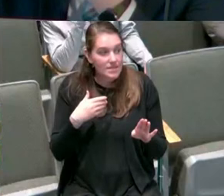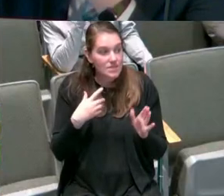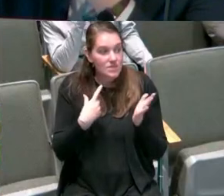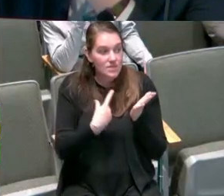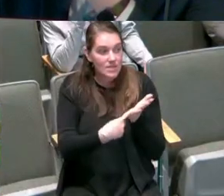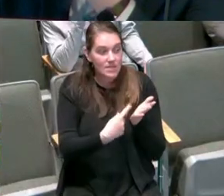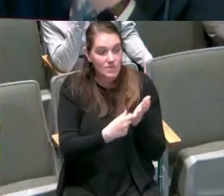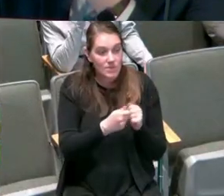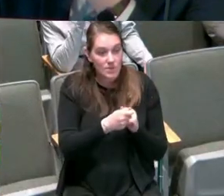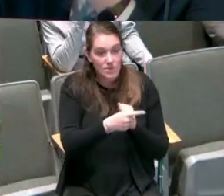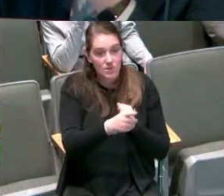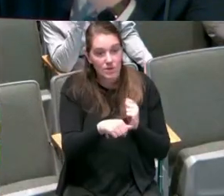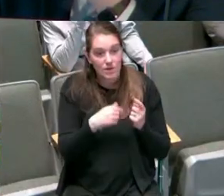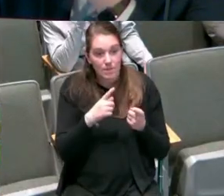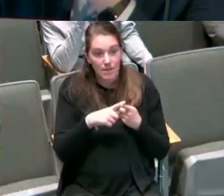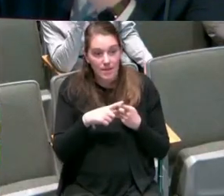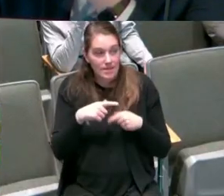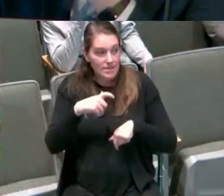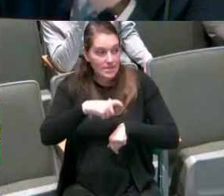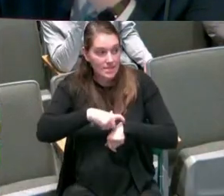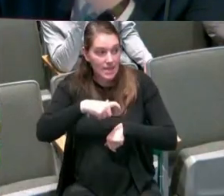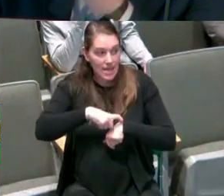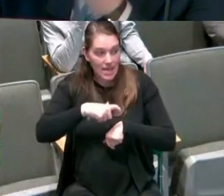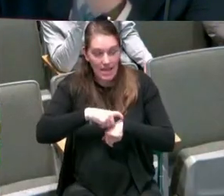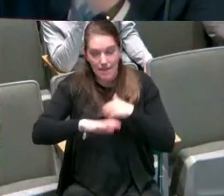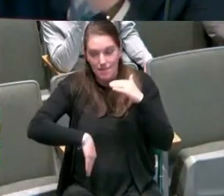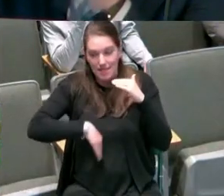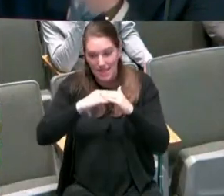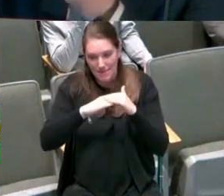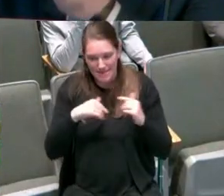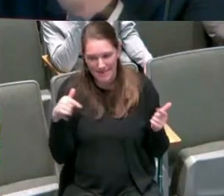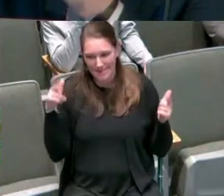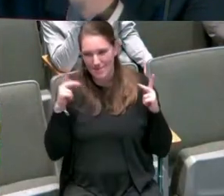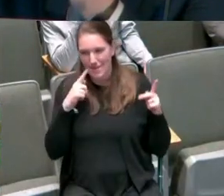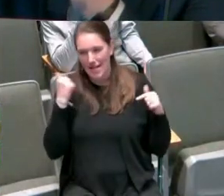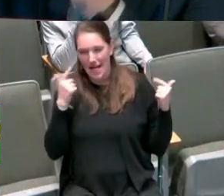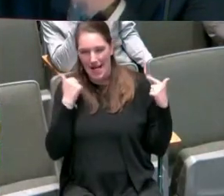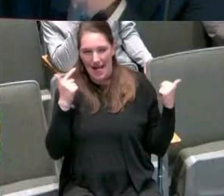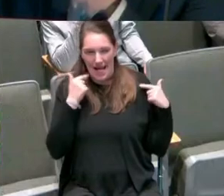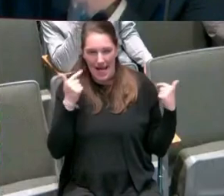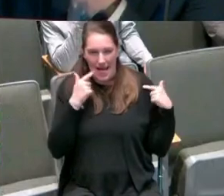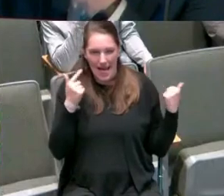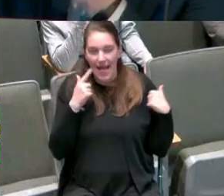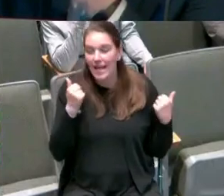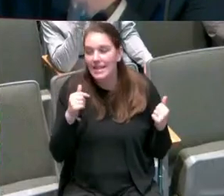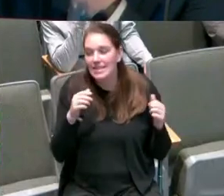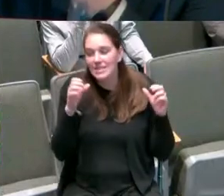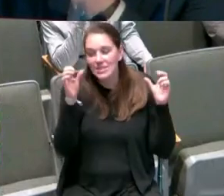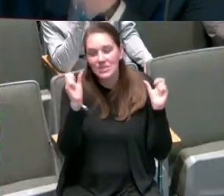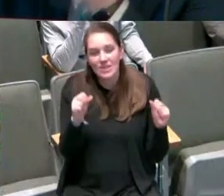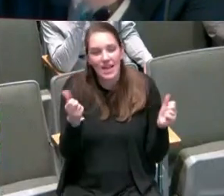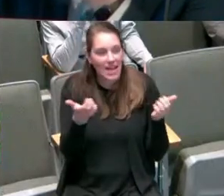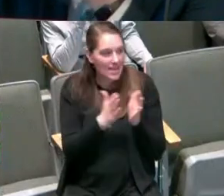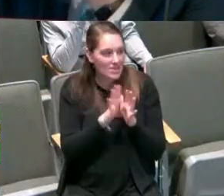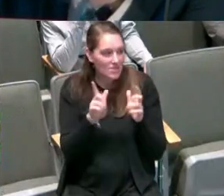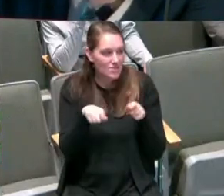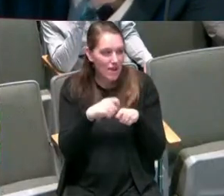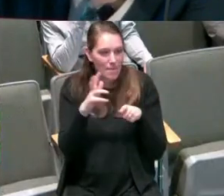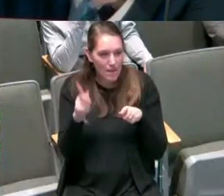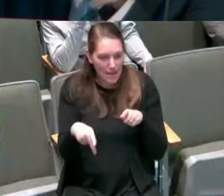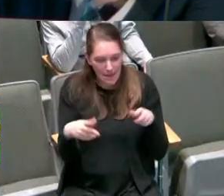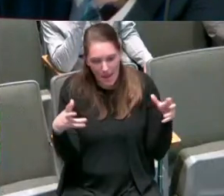with you about time limits could I ask you could I ask you to wrap